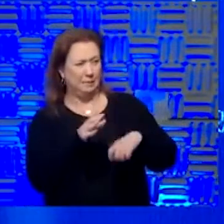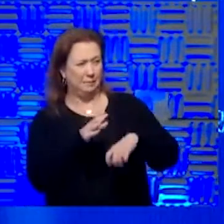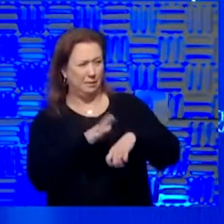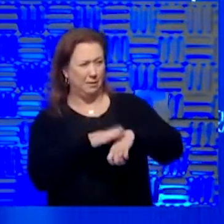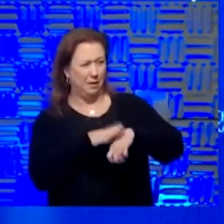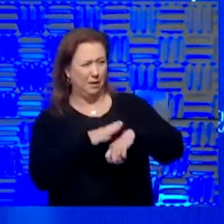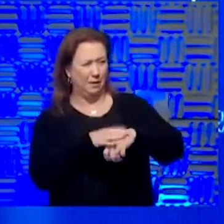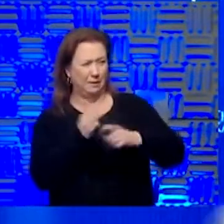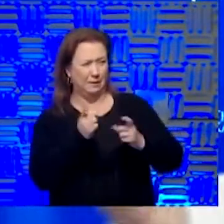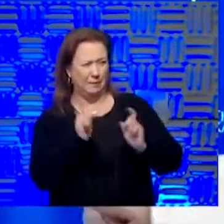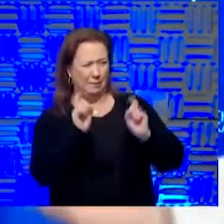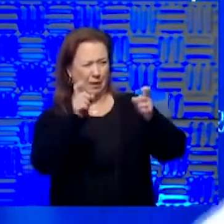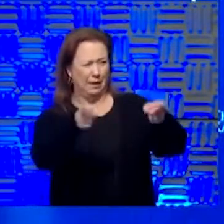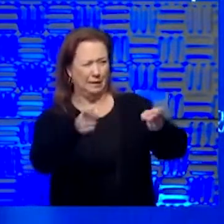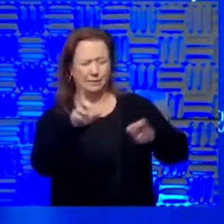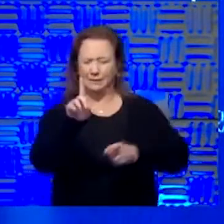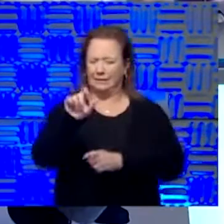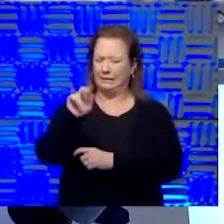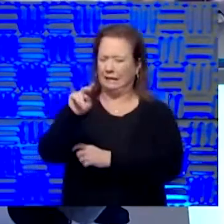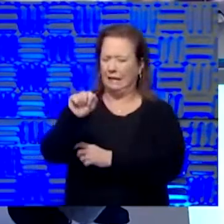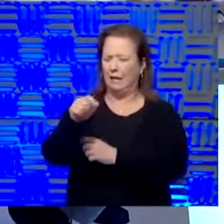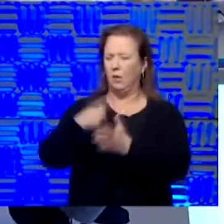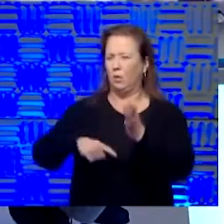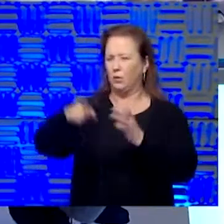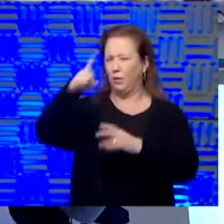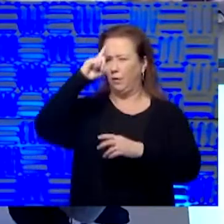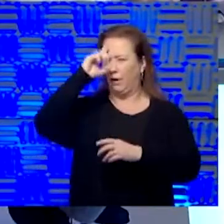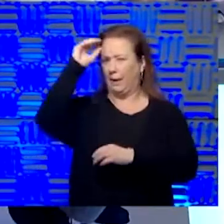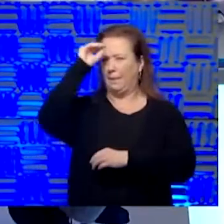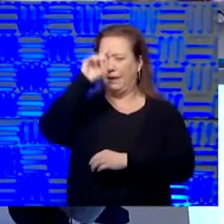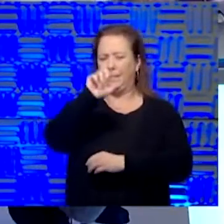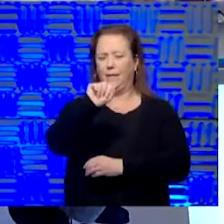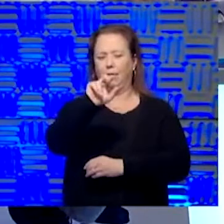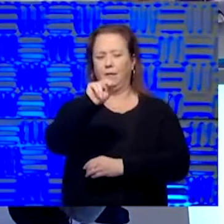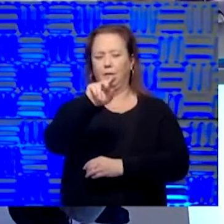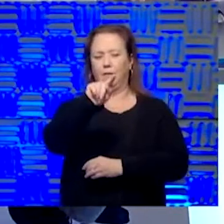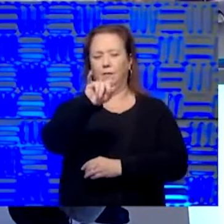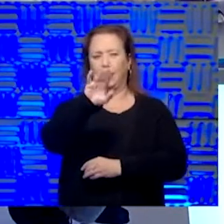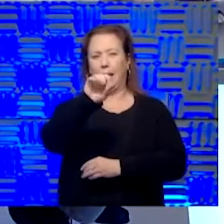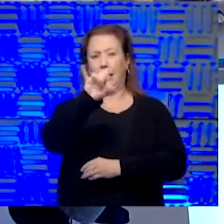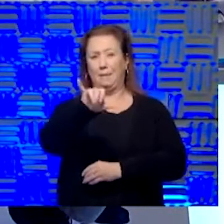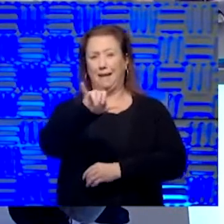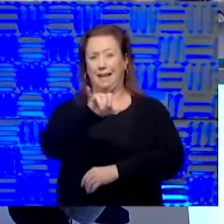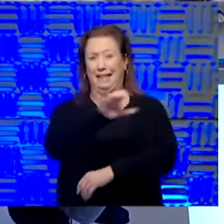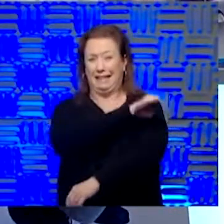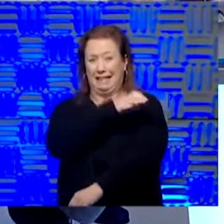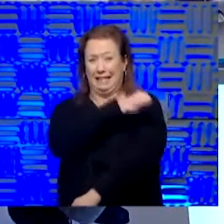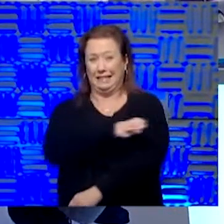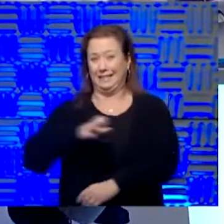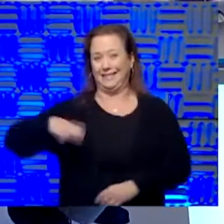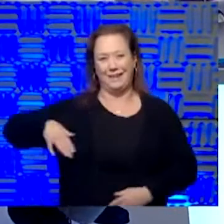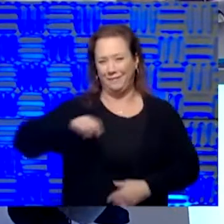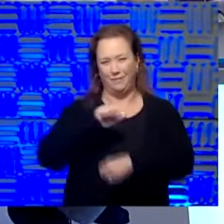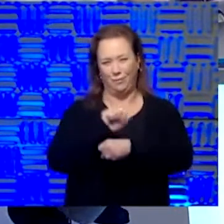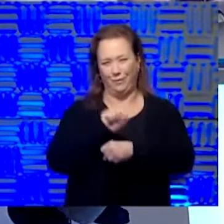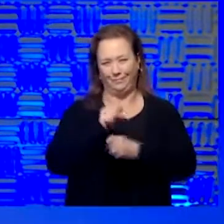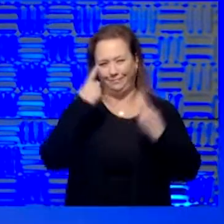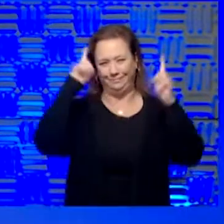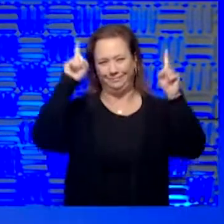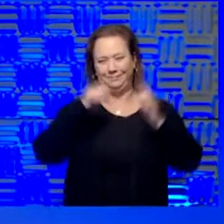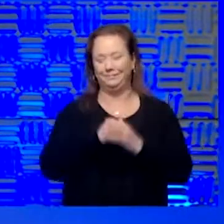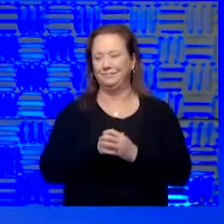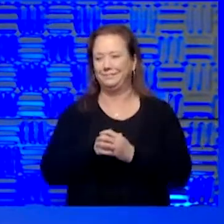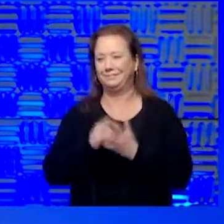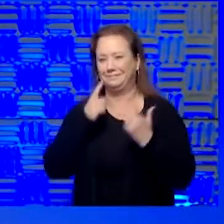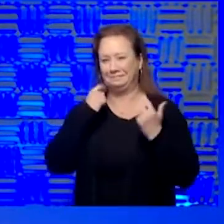something bearing gifts. Dana, thoughts about the antibody clinics that don't really work yet? Yeah.